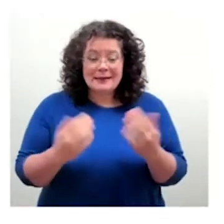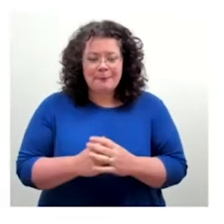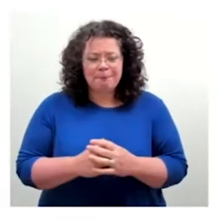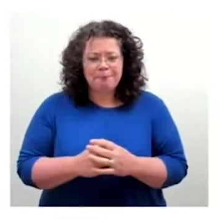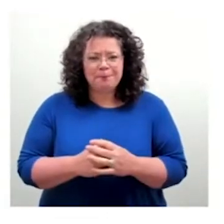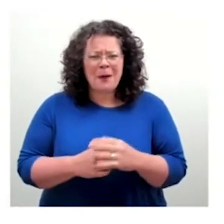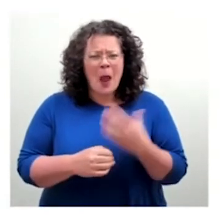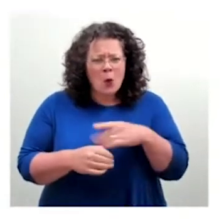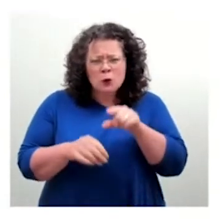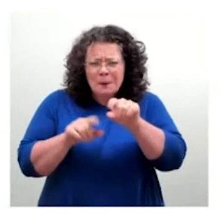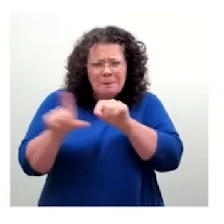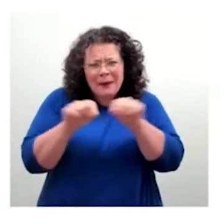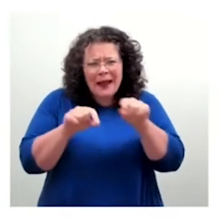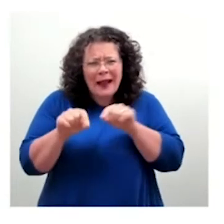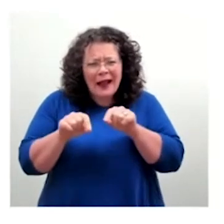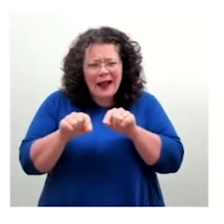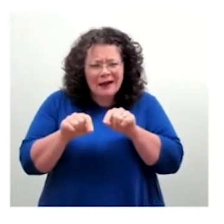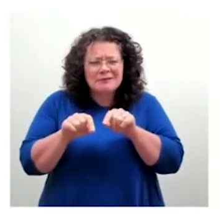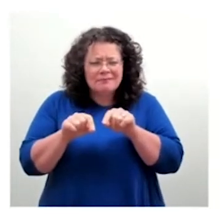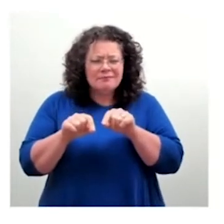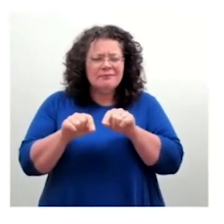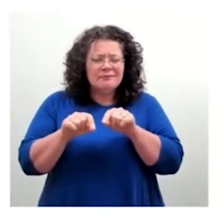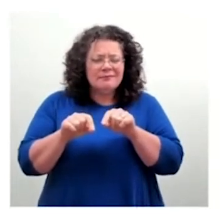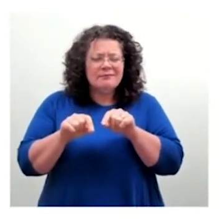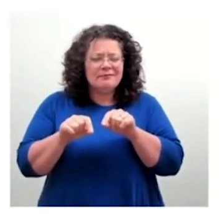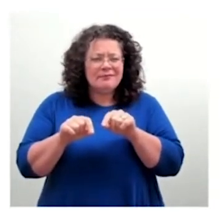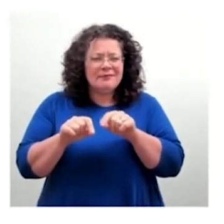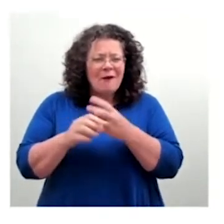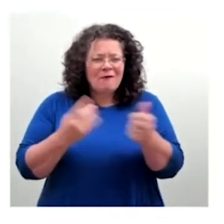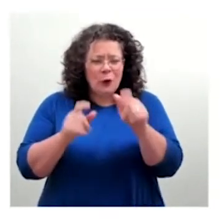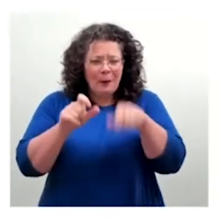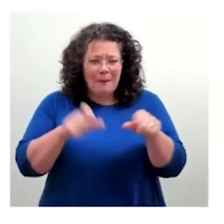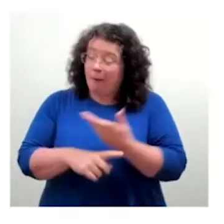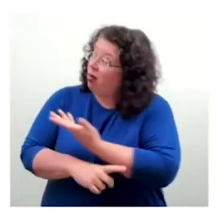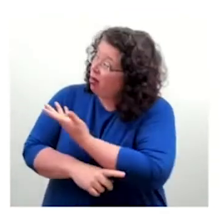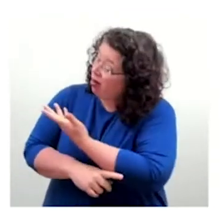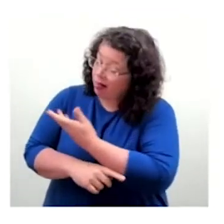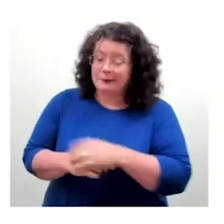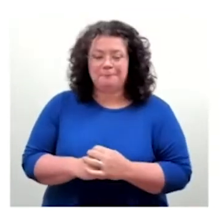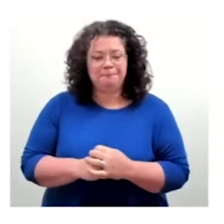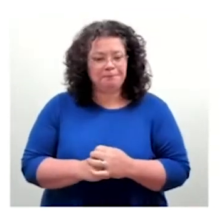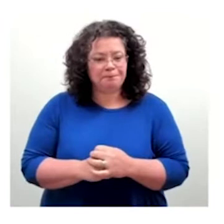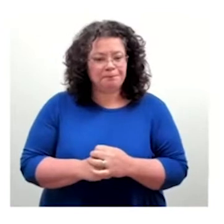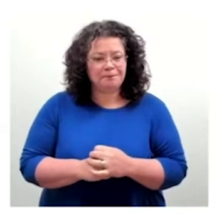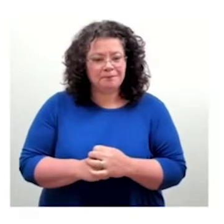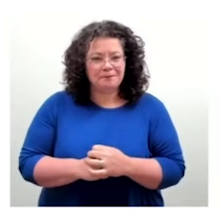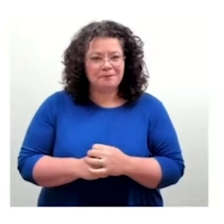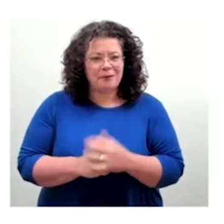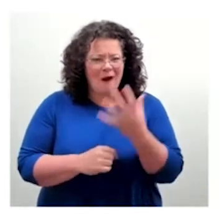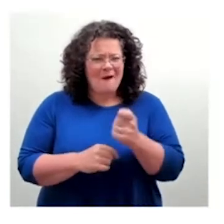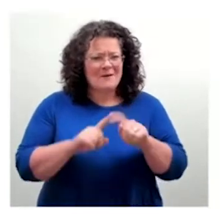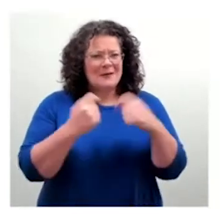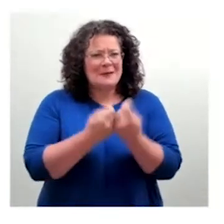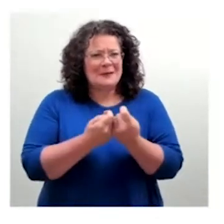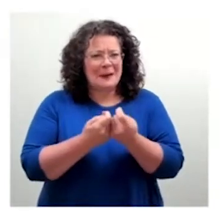a Teams call here. There's a few of them. I can see we've got, who have we got? Oh, where's Christopher on